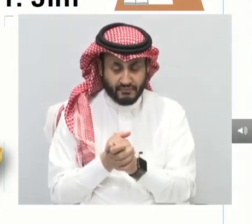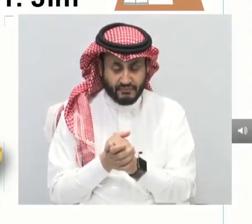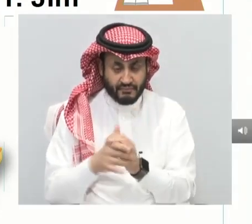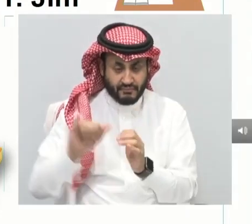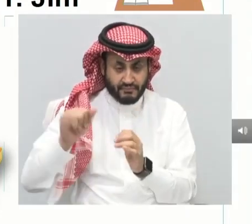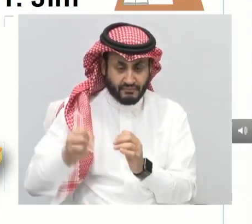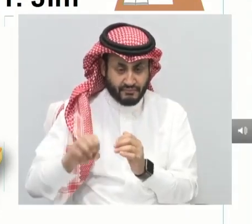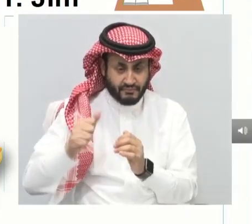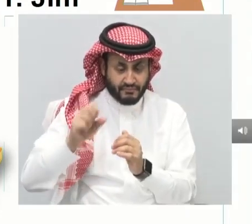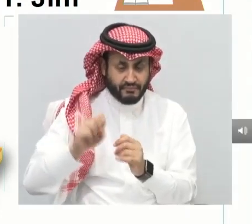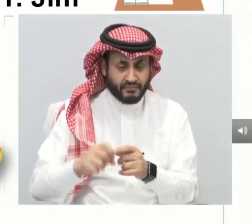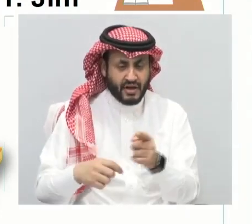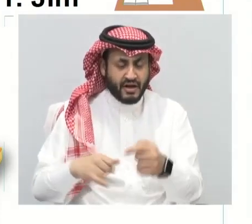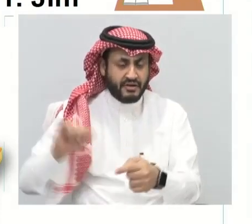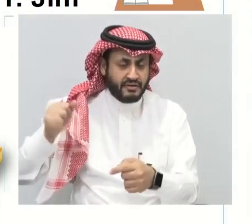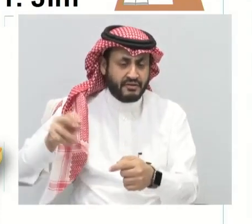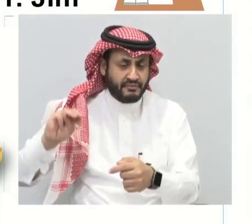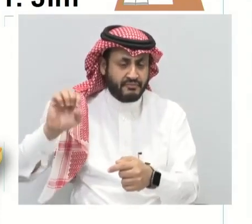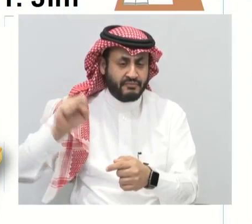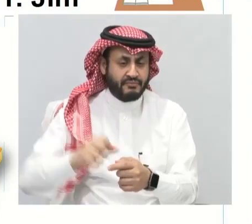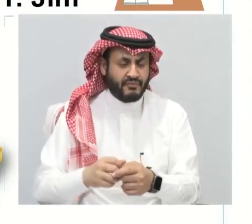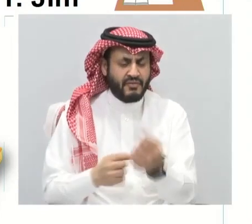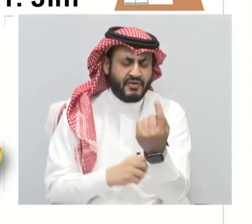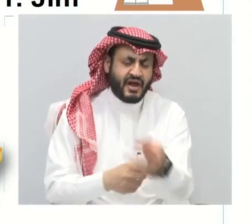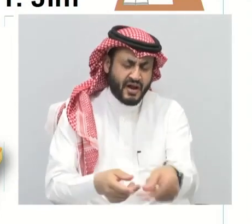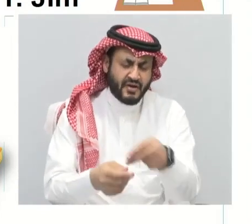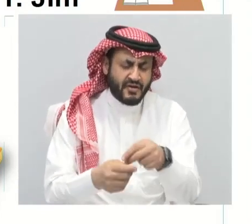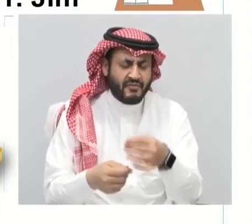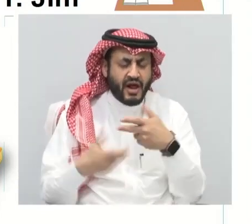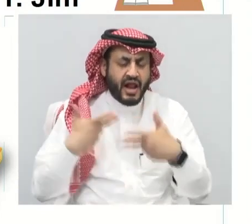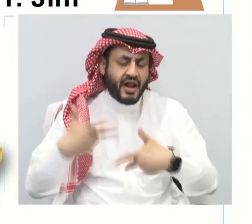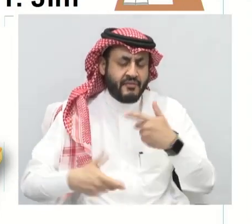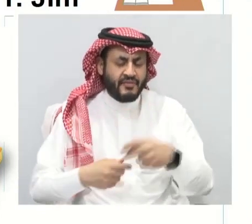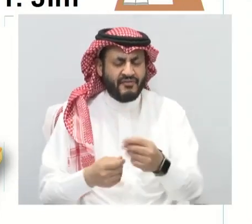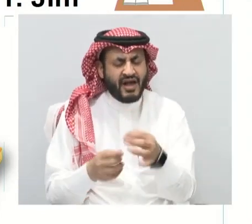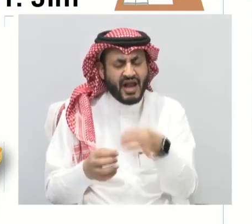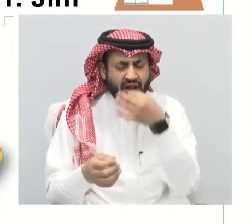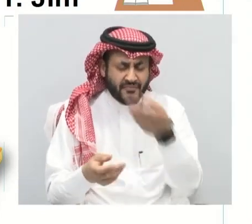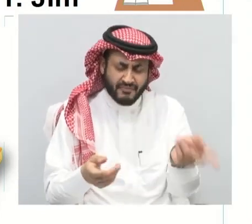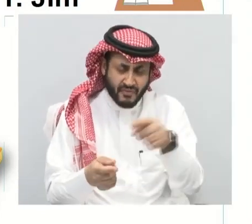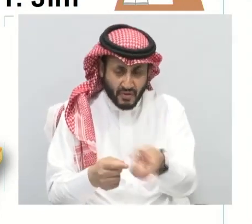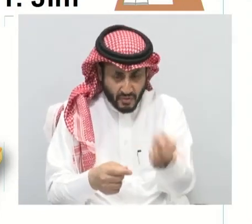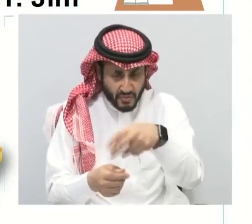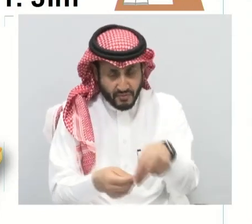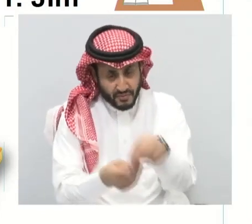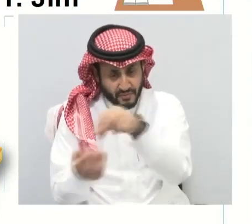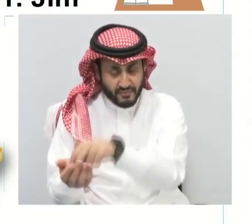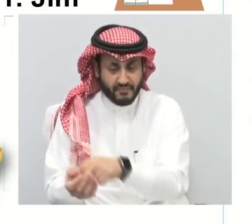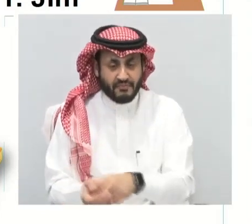Jason, this is Jim. I've already bought some refreshments. Will you buy a few snacks and bring them tomorrow?